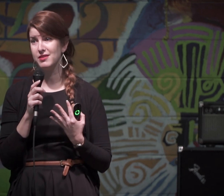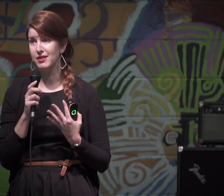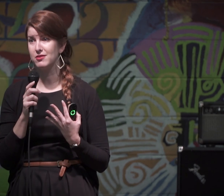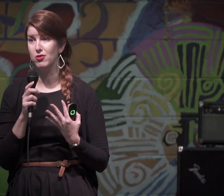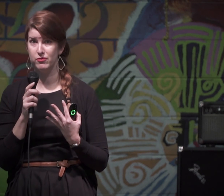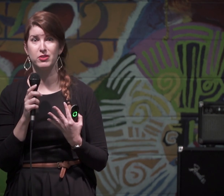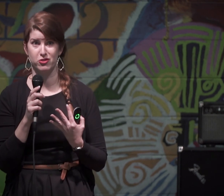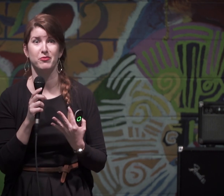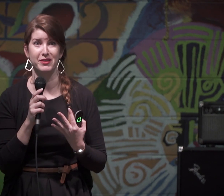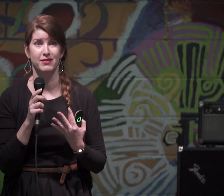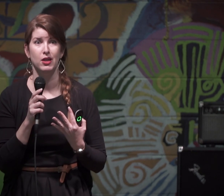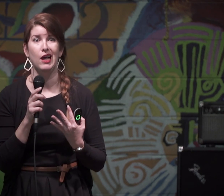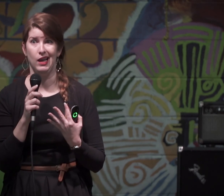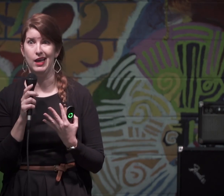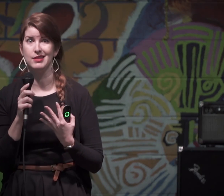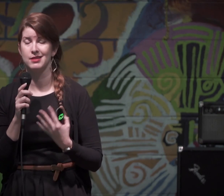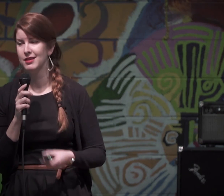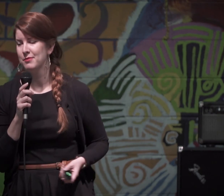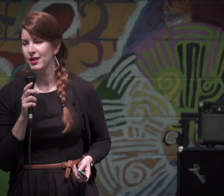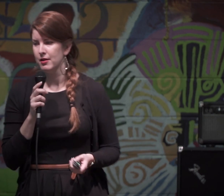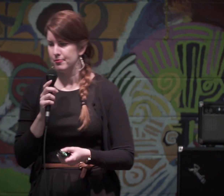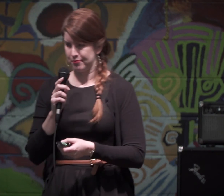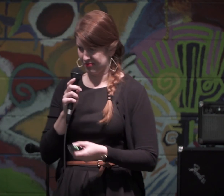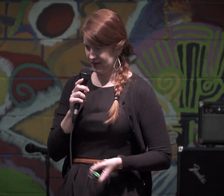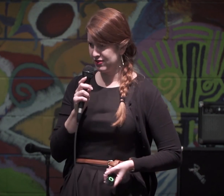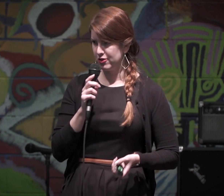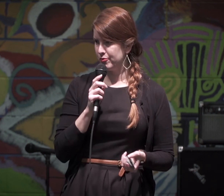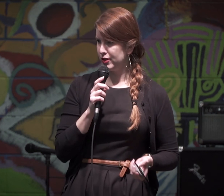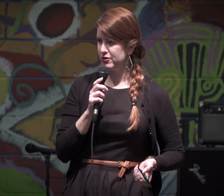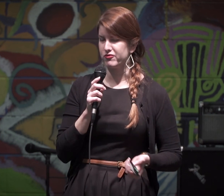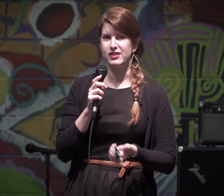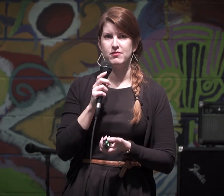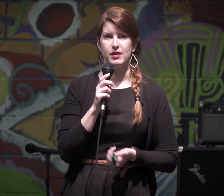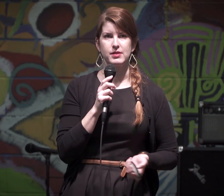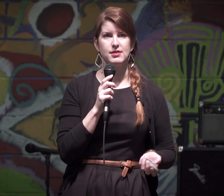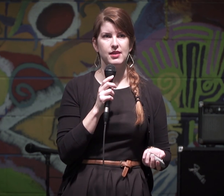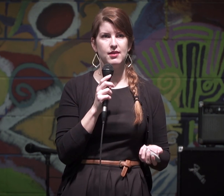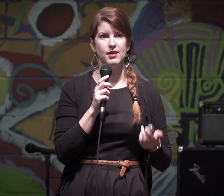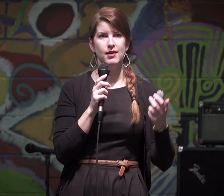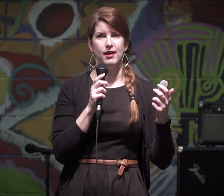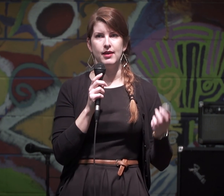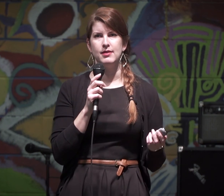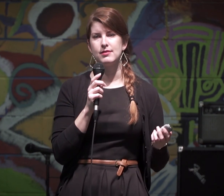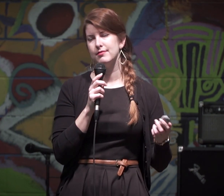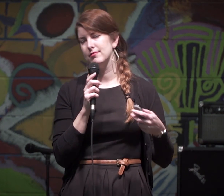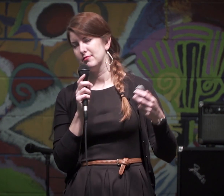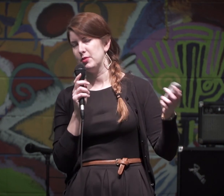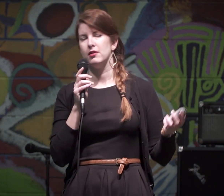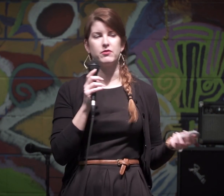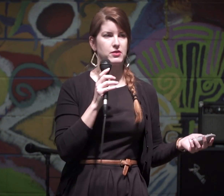really causing us to overinterpret a lot. And so part of the reason why we're seeing that